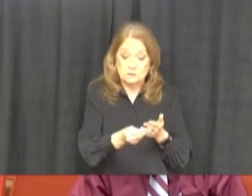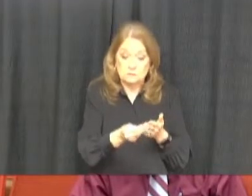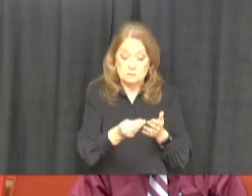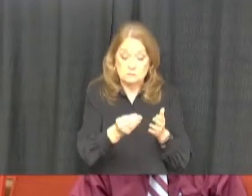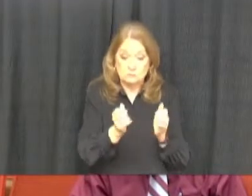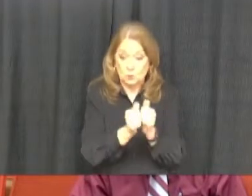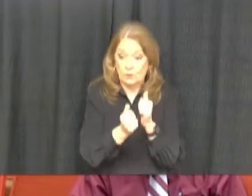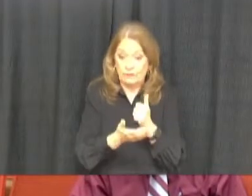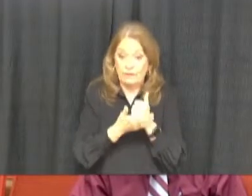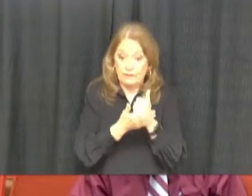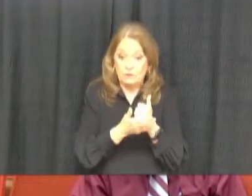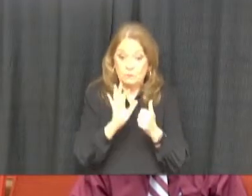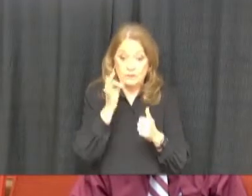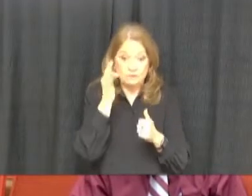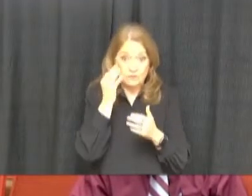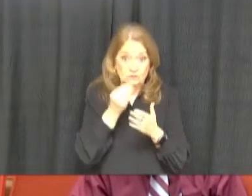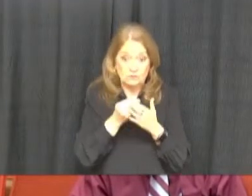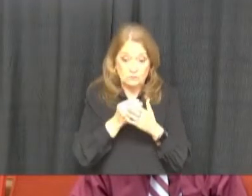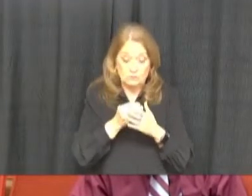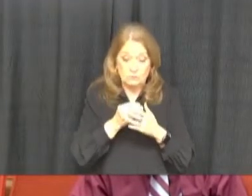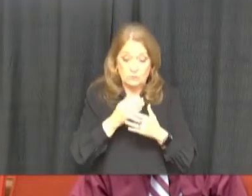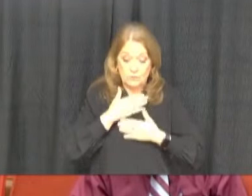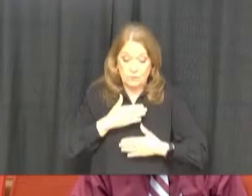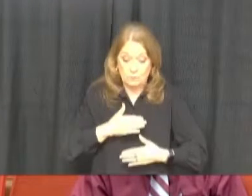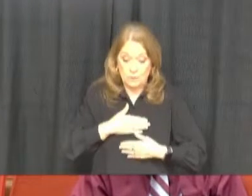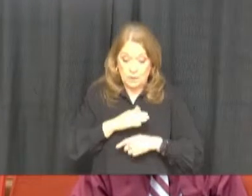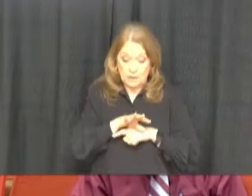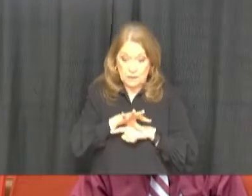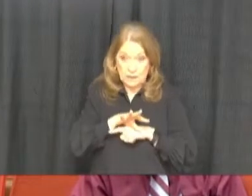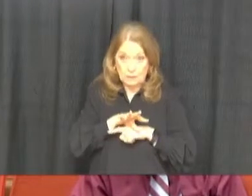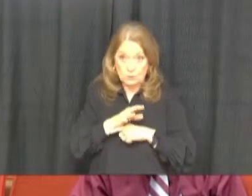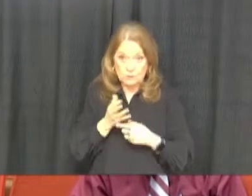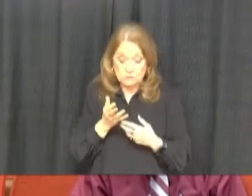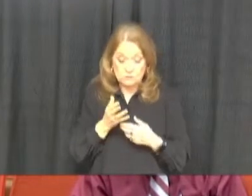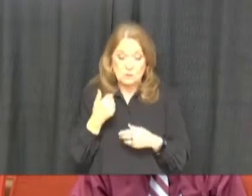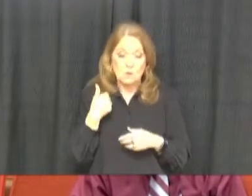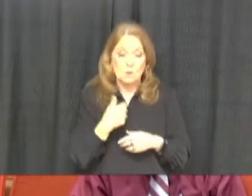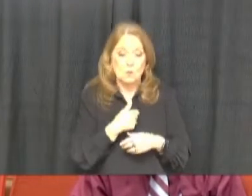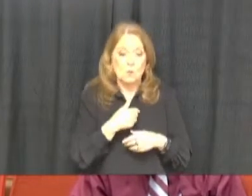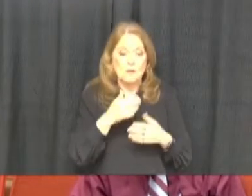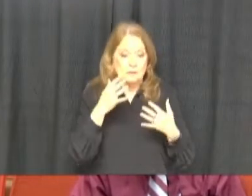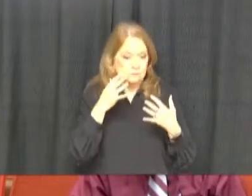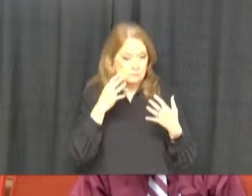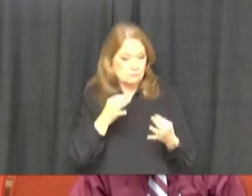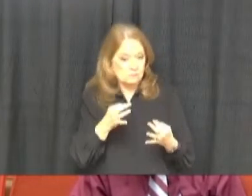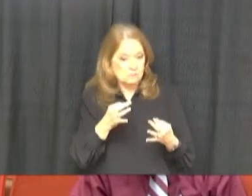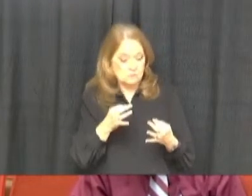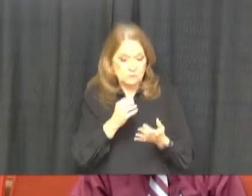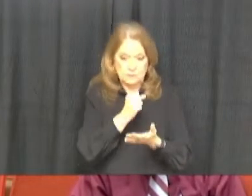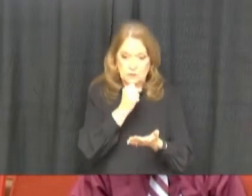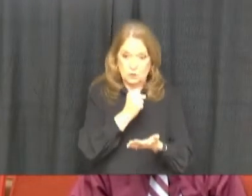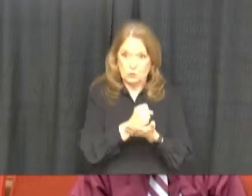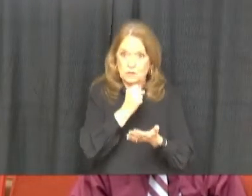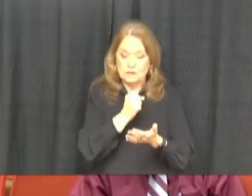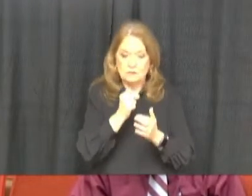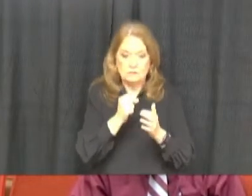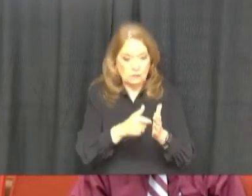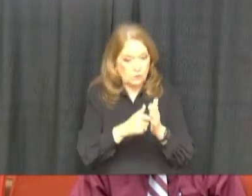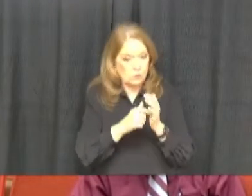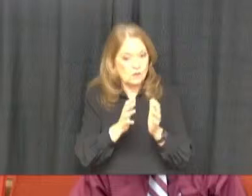with the help of federal grants, body worn camera program, we chose to be accredited, and that requires a lot